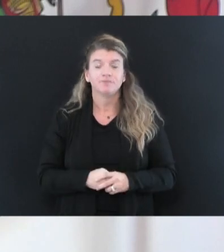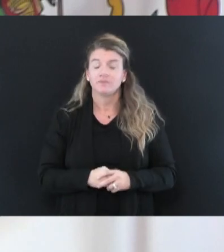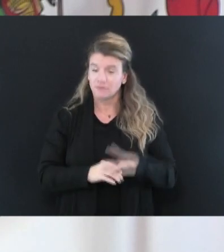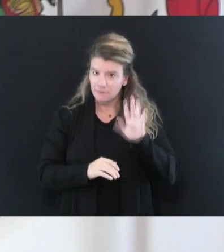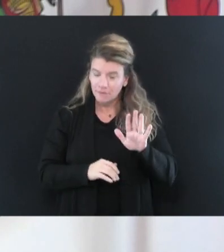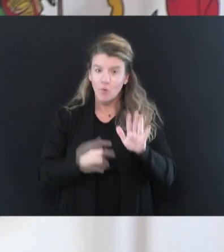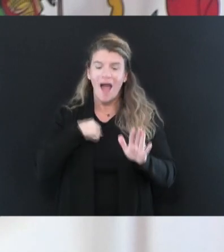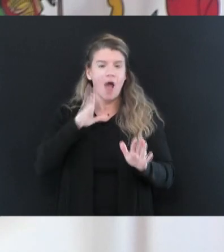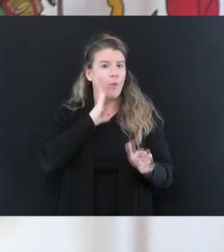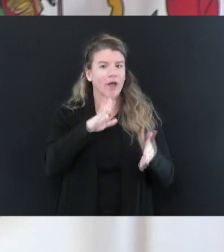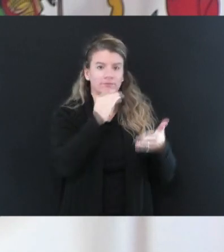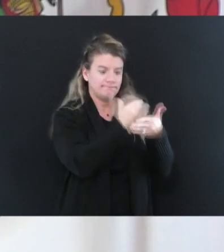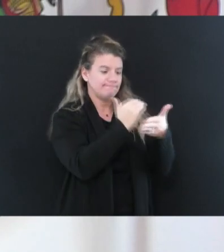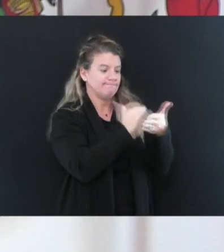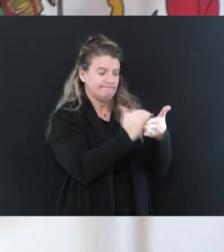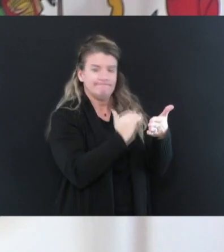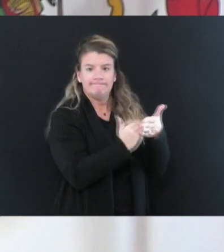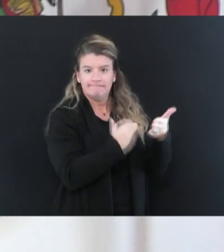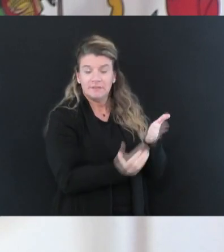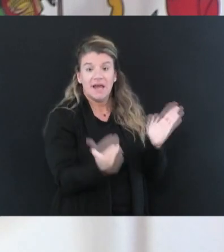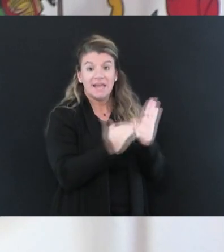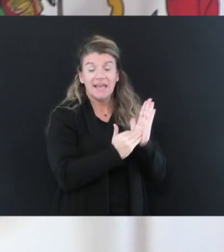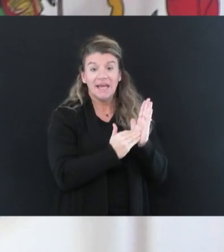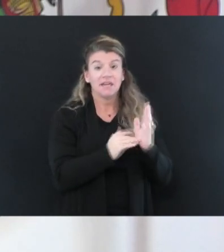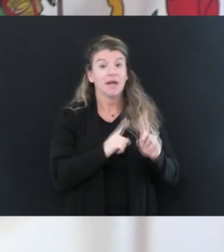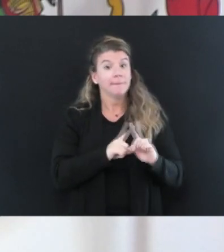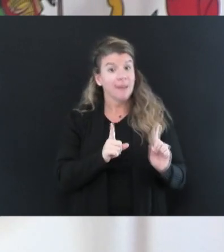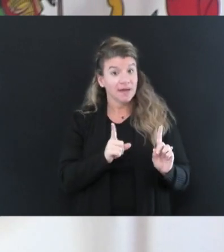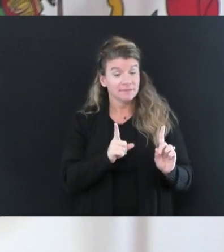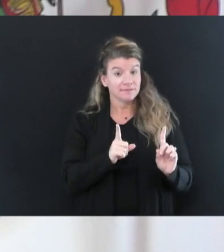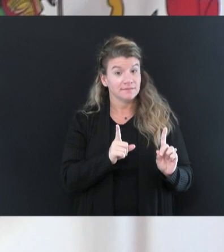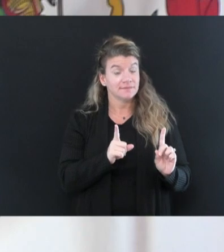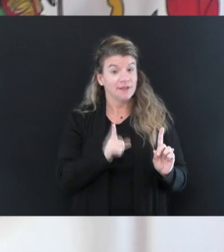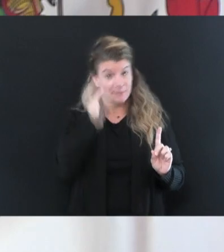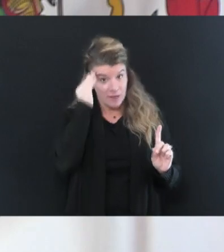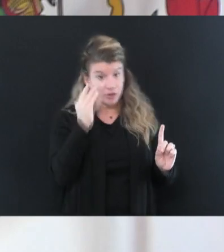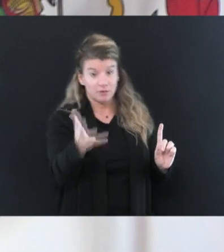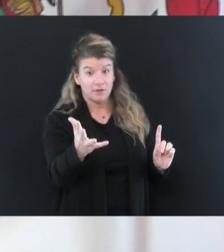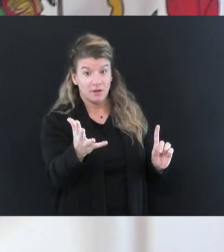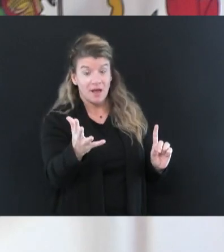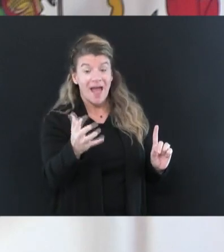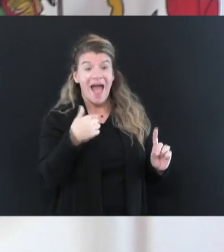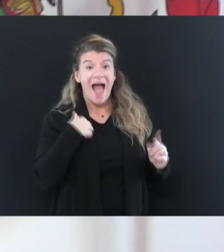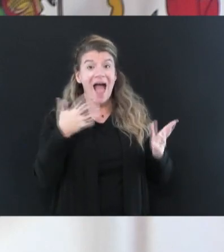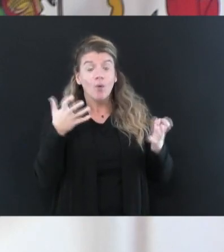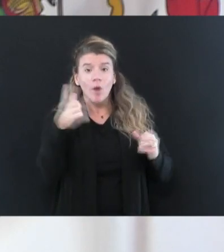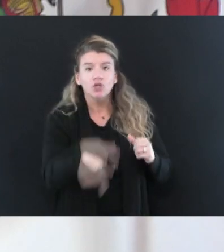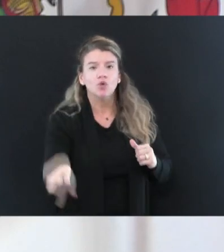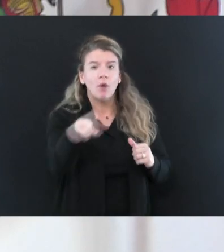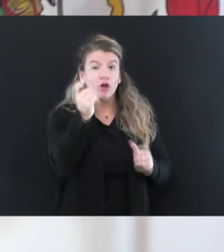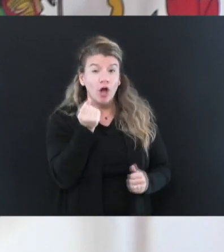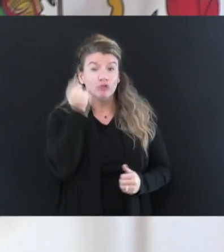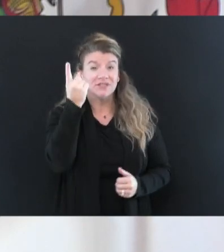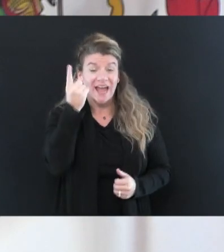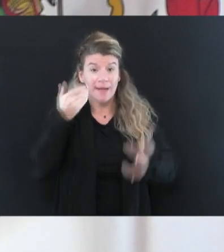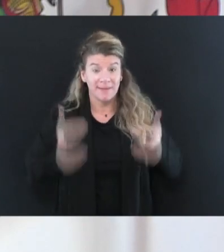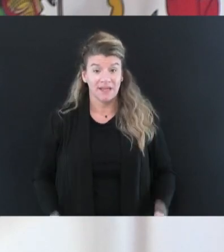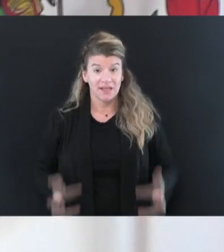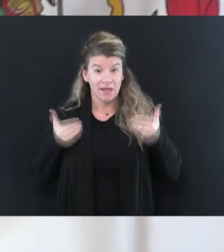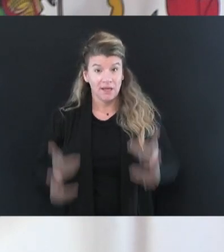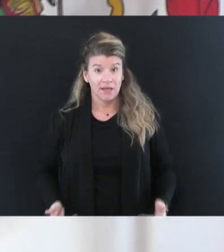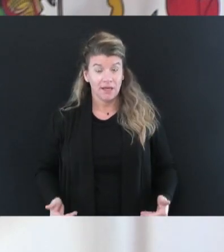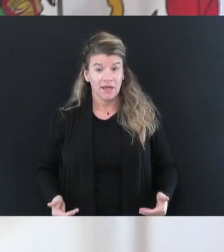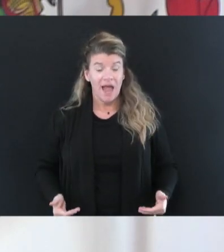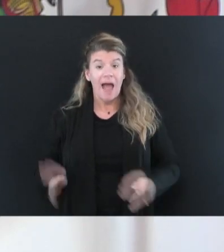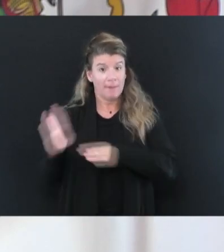1 second, I want you to know without doubt, I'm a business guy. I can't